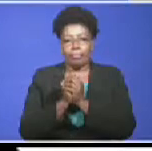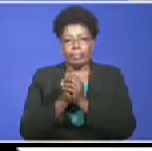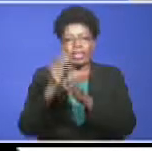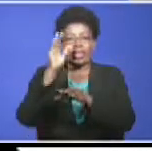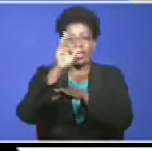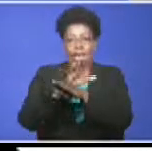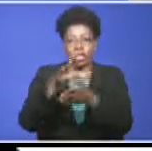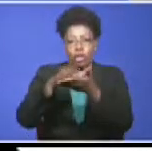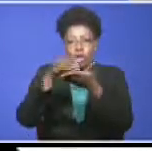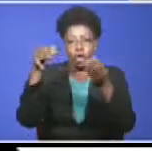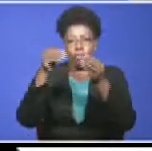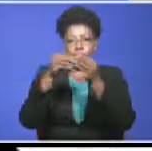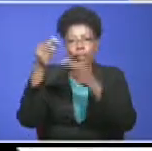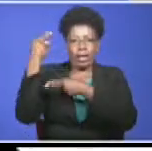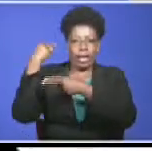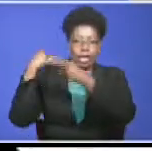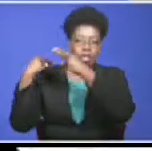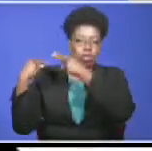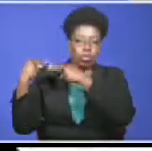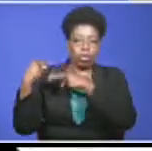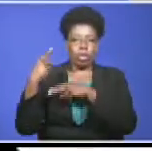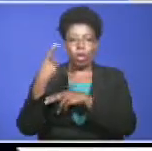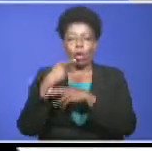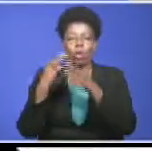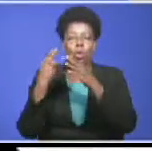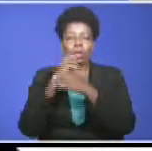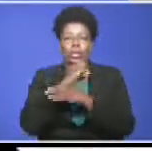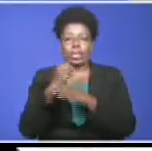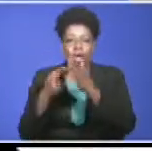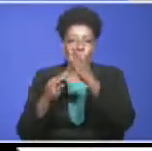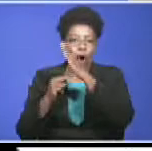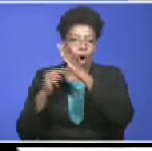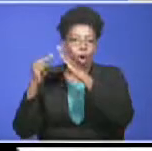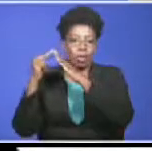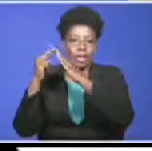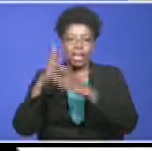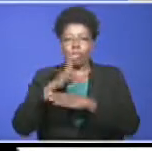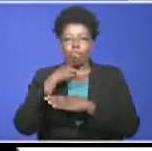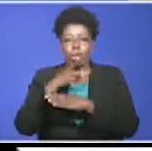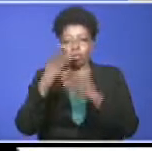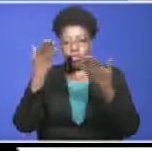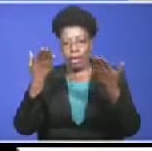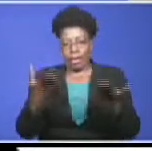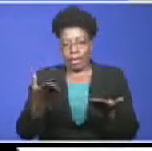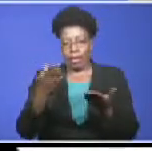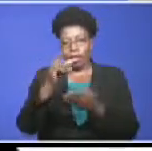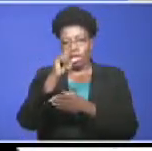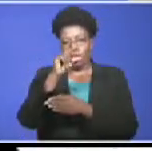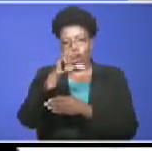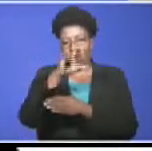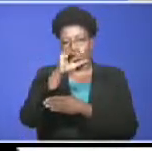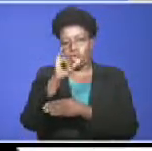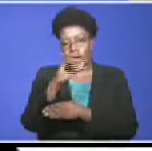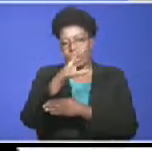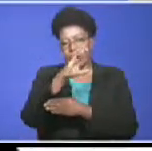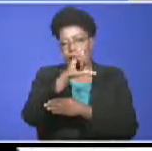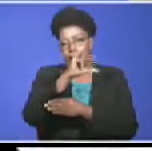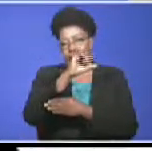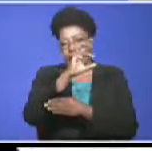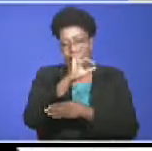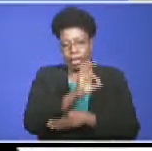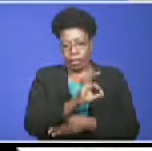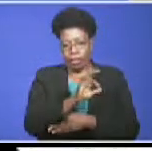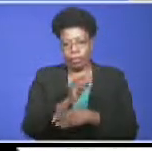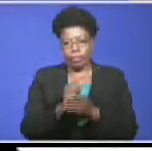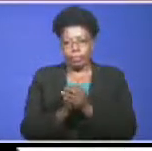Well, tonight we learn more about the history of one of the oldest hotels and restaurants here in the capital, Greycliff. Our Tanya Cartwright, Smith Cartwright, has